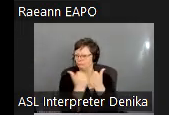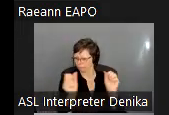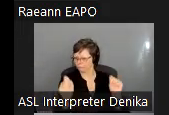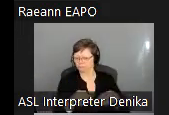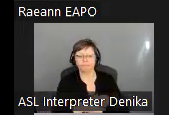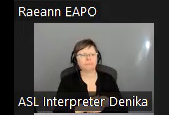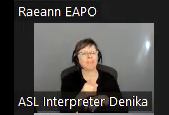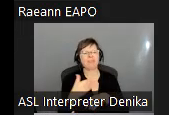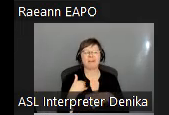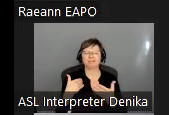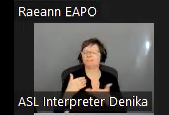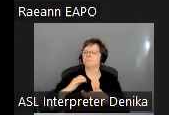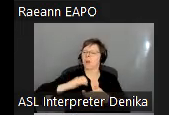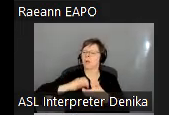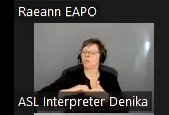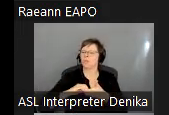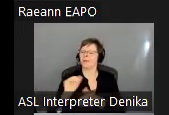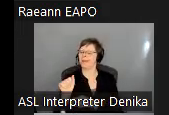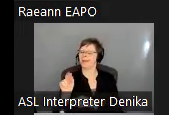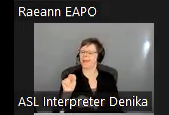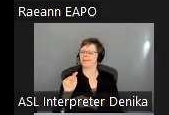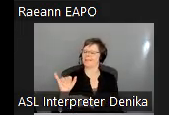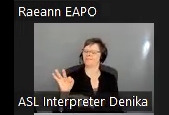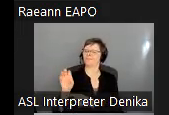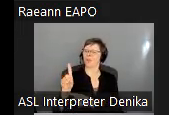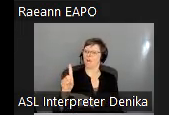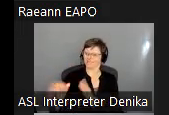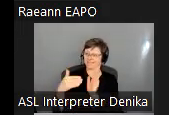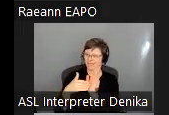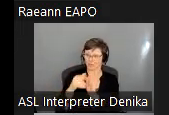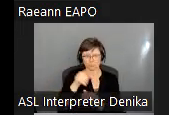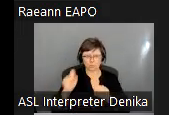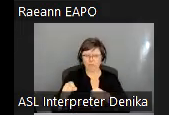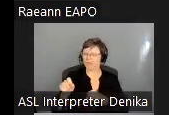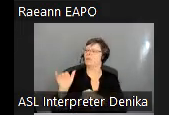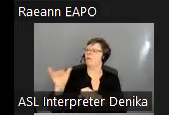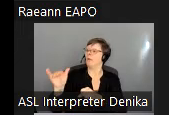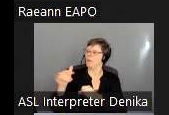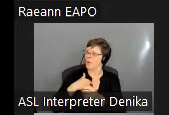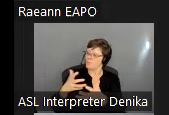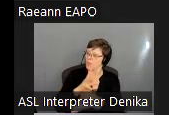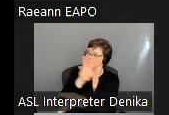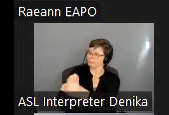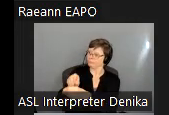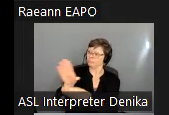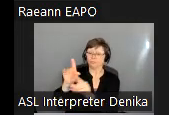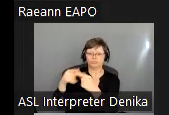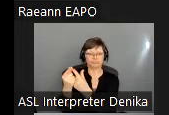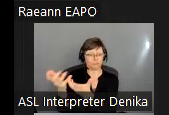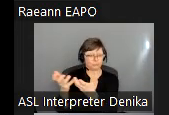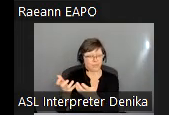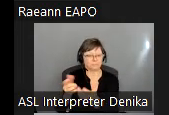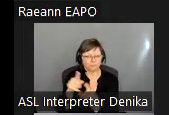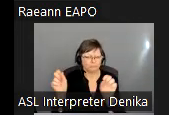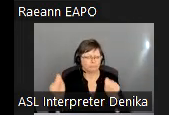Partners at Anti-Fraud Centre. Anyone can jump on and send email to the Canadian Anti-Fraud Centre, asked to be part of the dissemination group. In this,